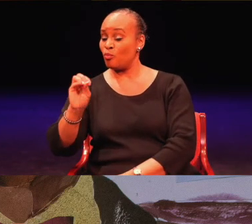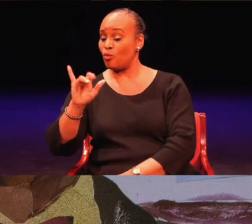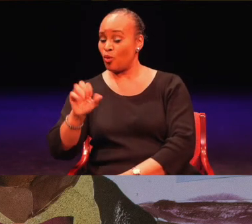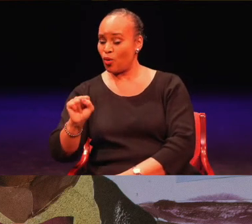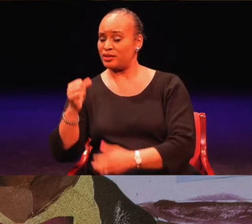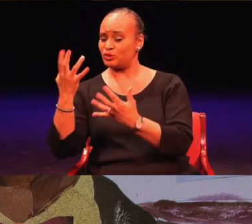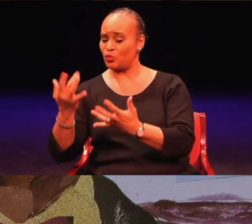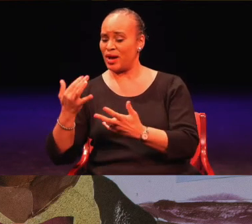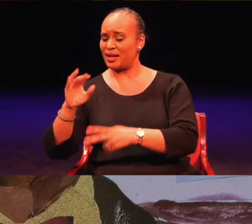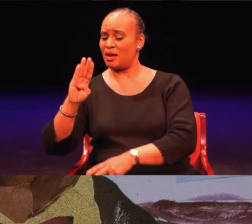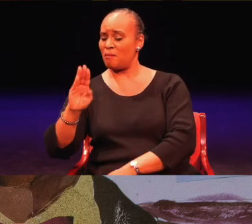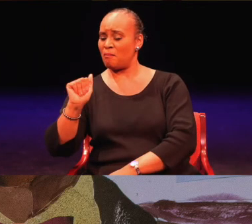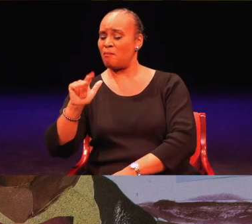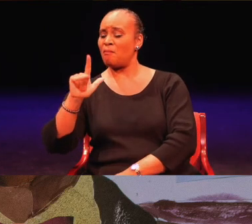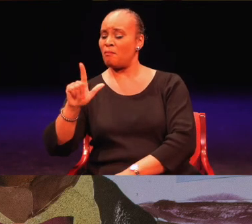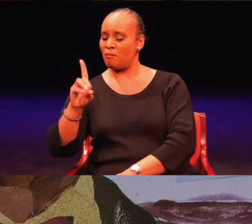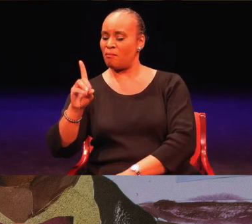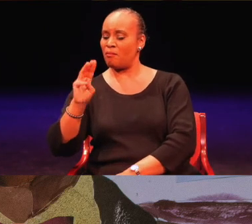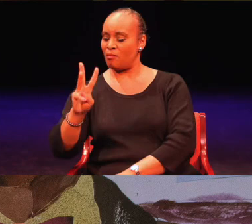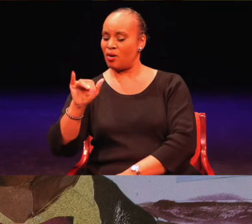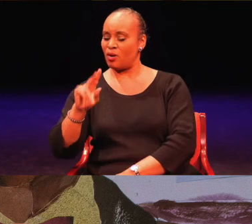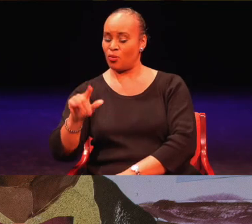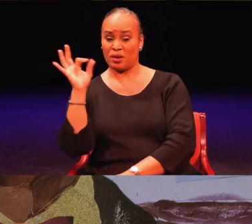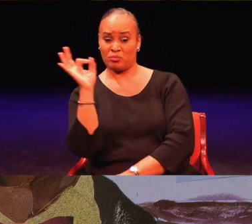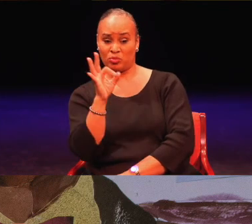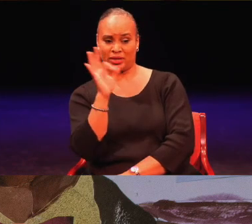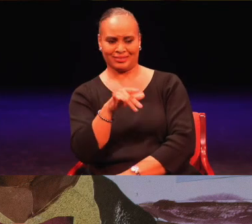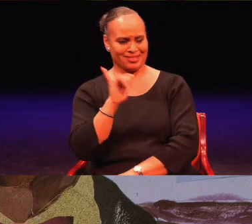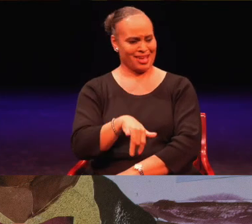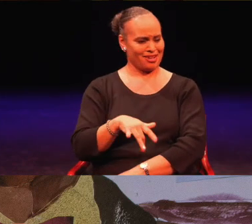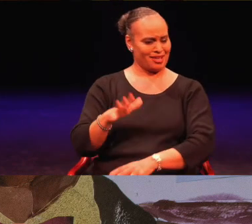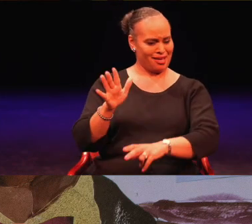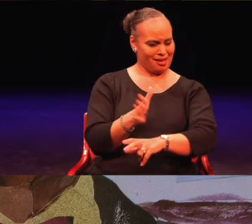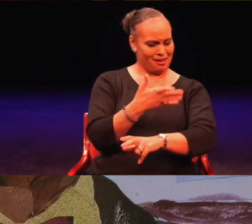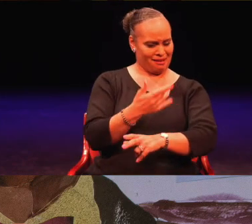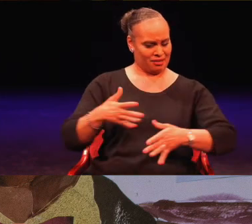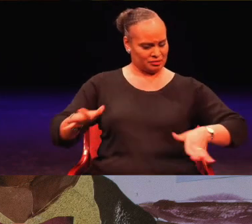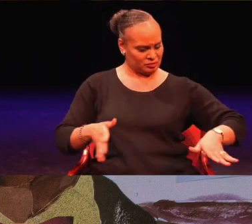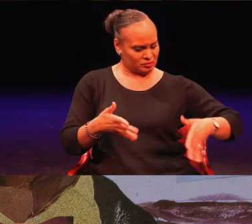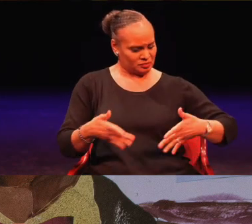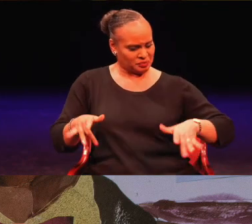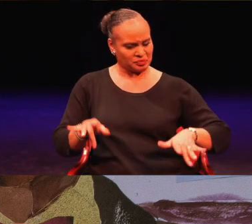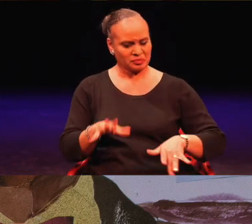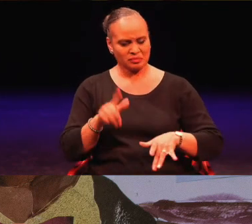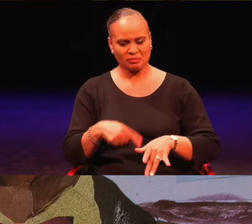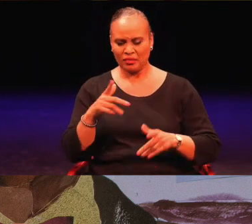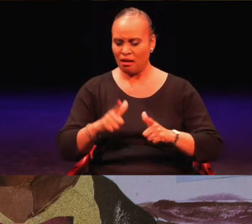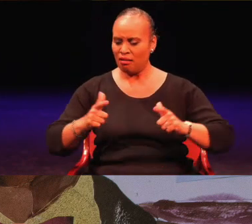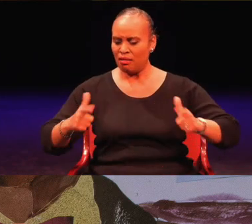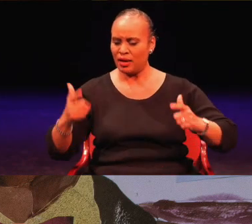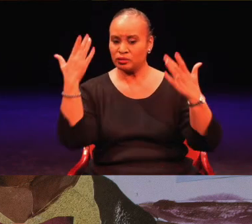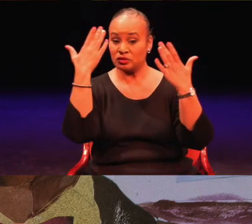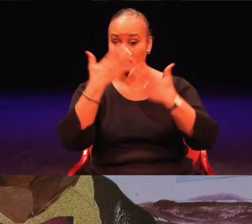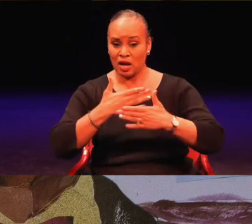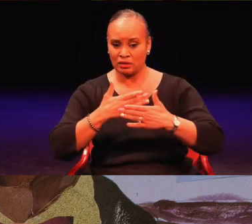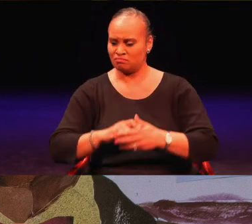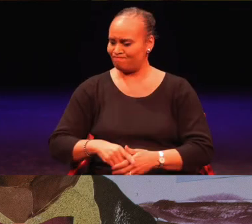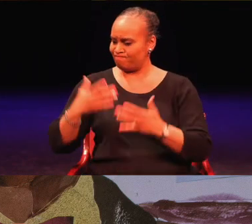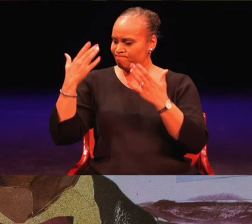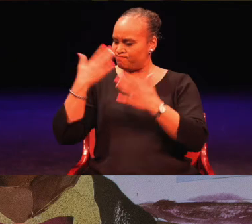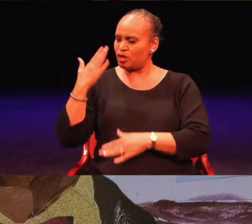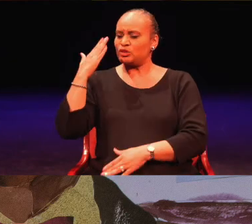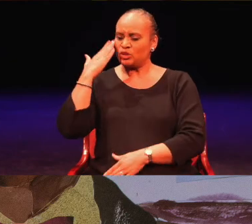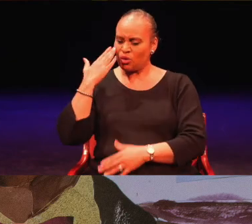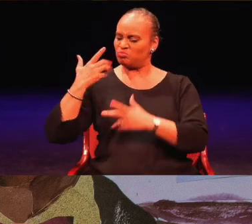preached. There is lilt, tempo, cadence, a language of darkness, darkness